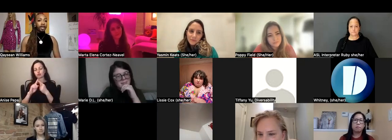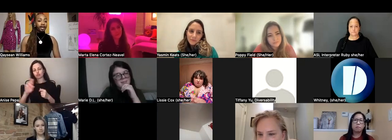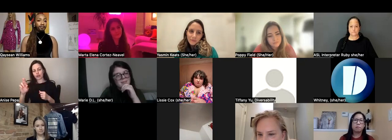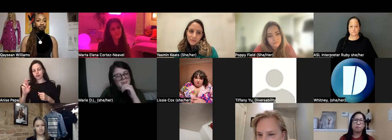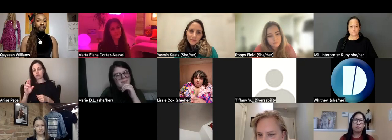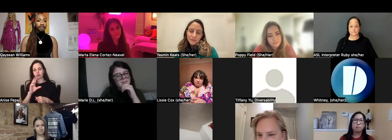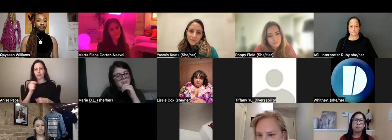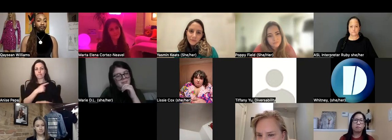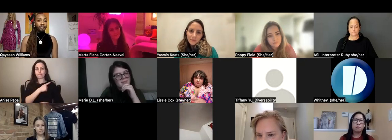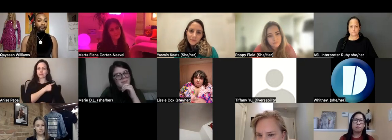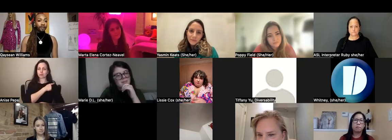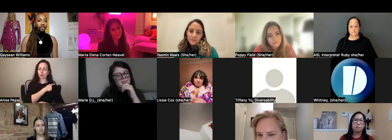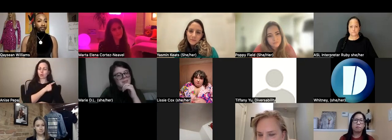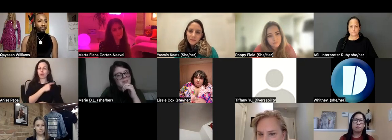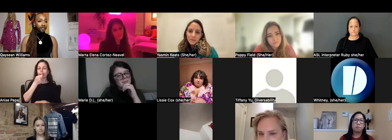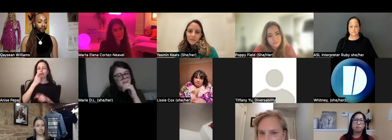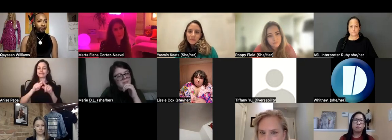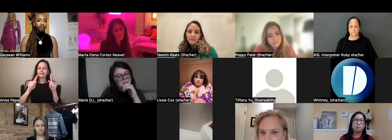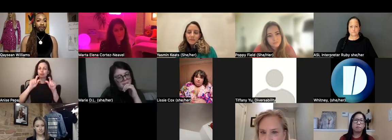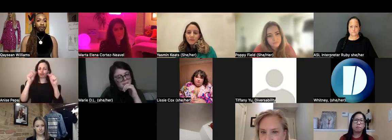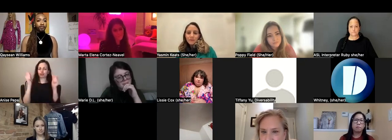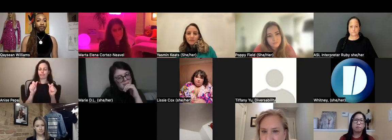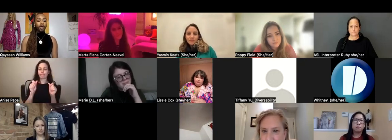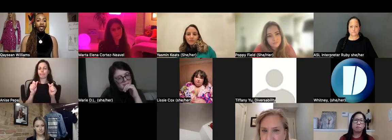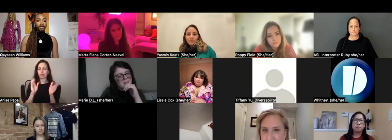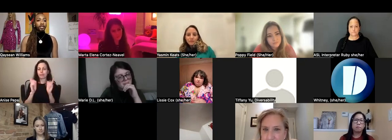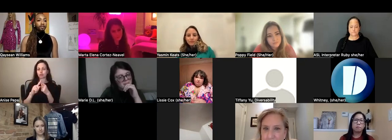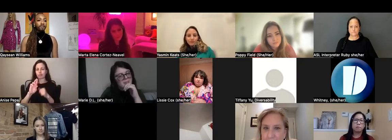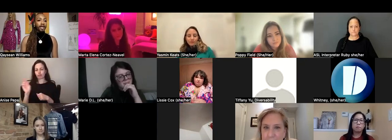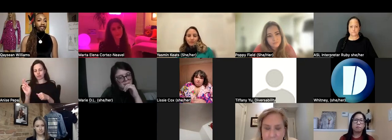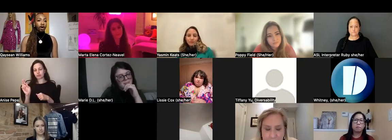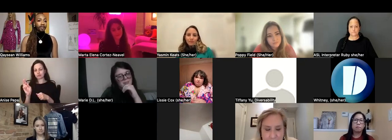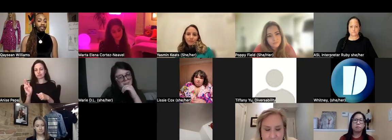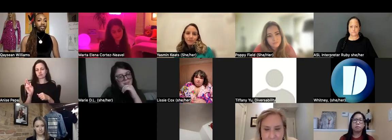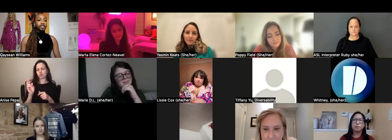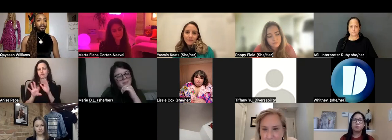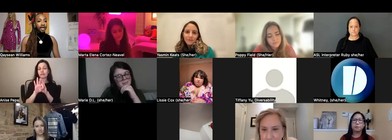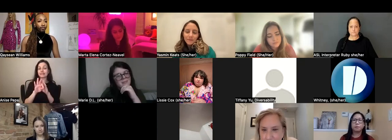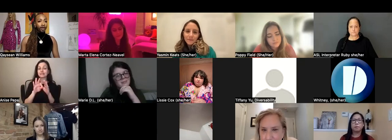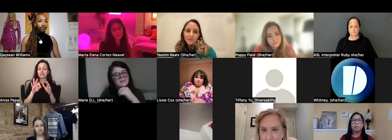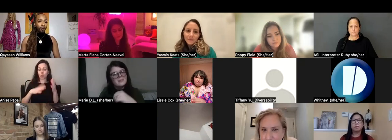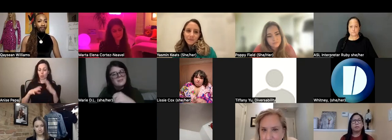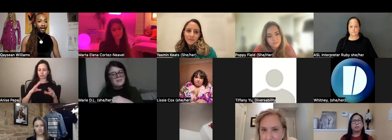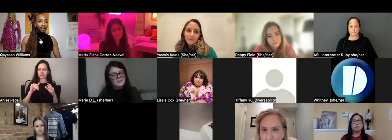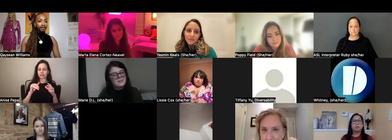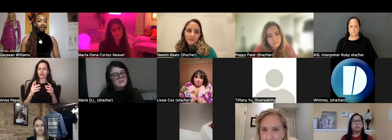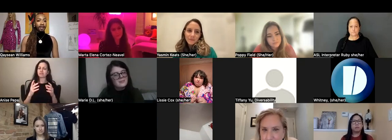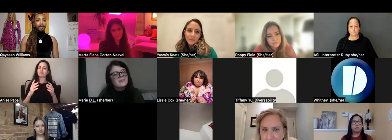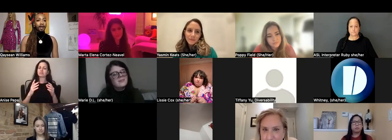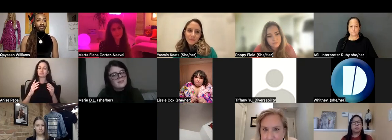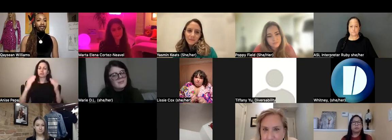shoulder is a little bit different, shaped a bit different than my right arm. So just finding garments that just set well on my